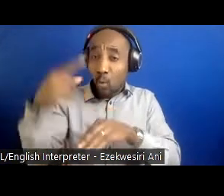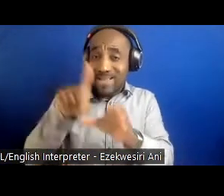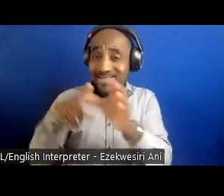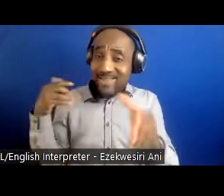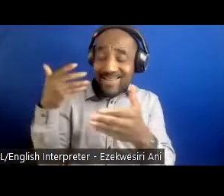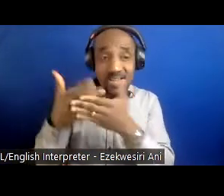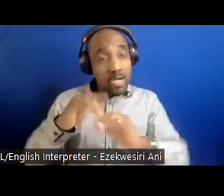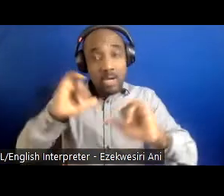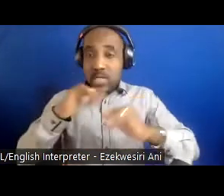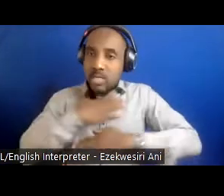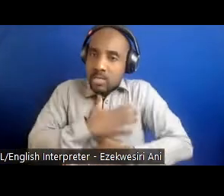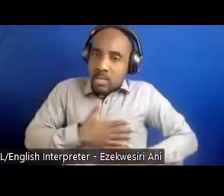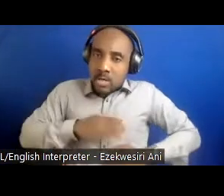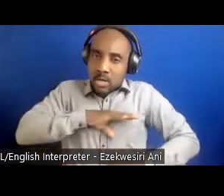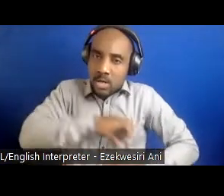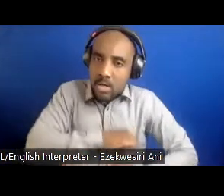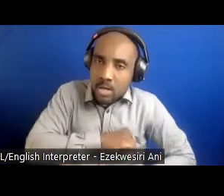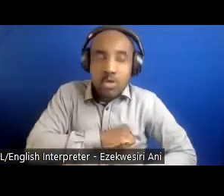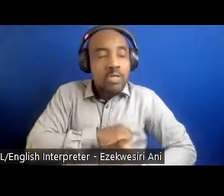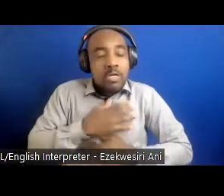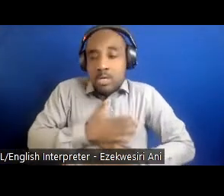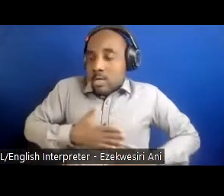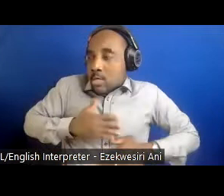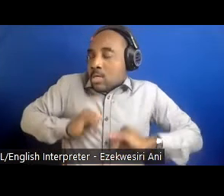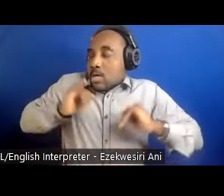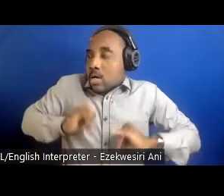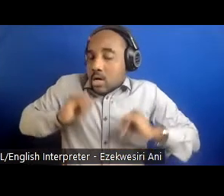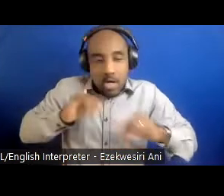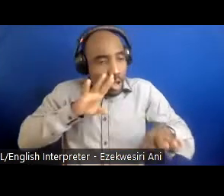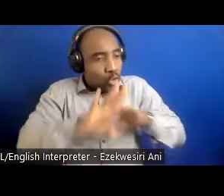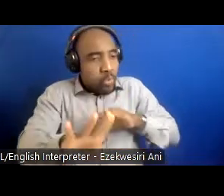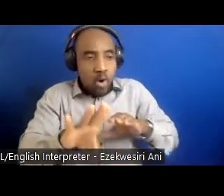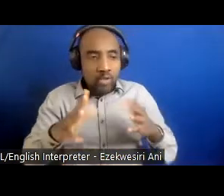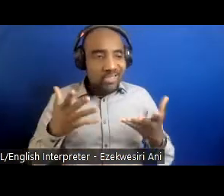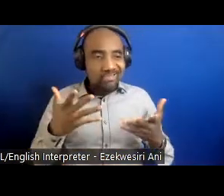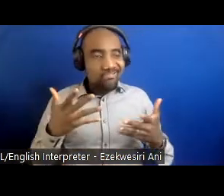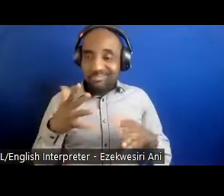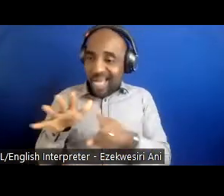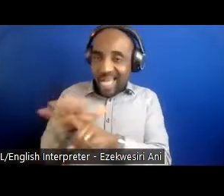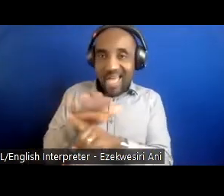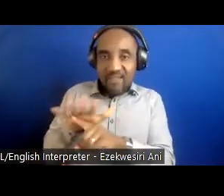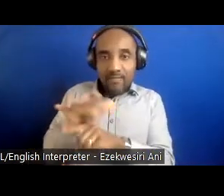visceral reminders that sport is more often than not an unwelcome space for ethnically